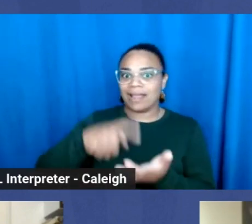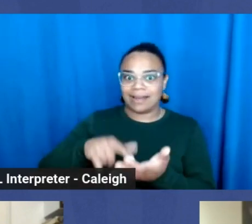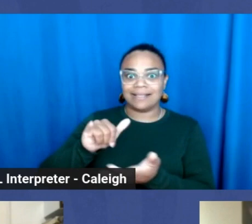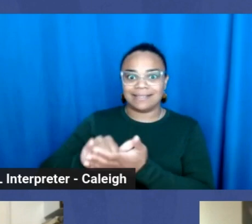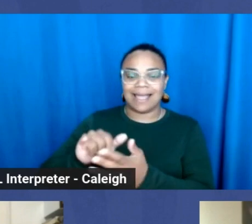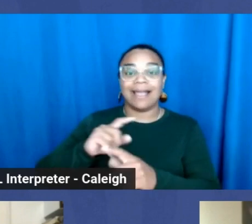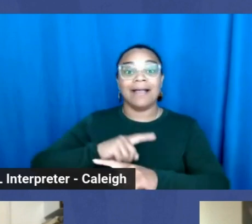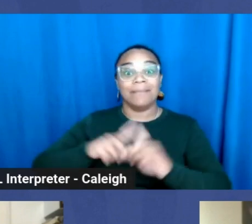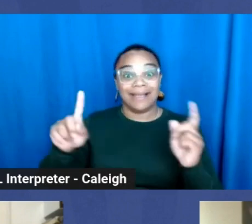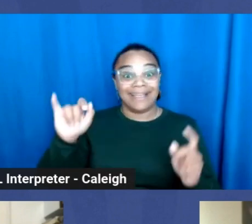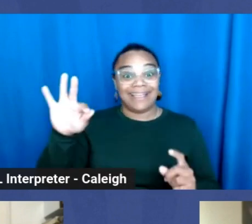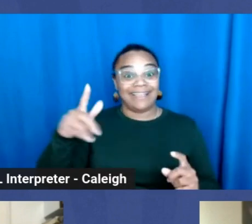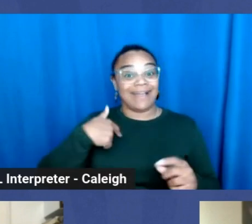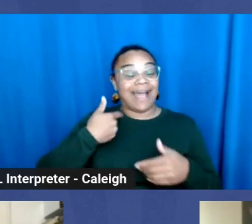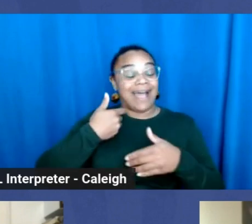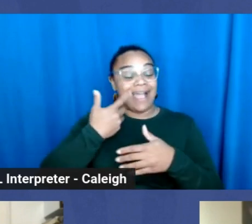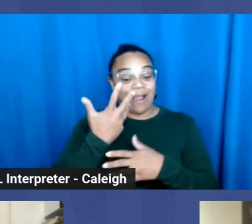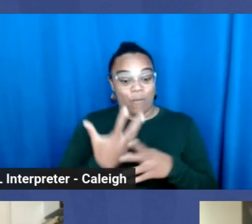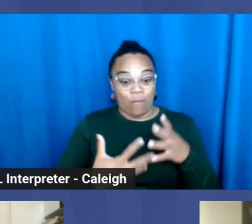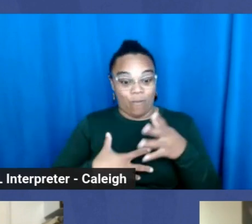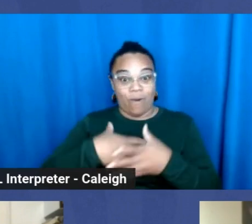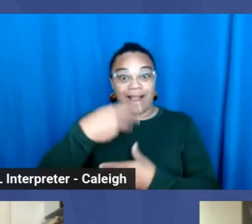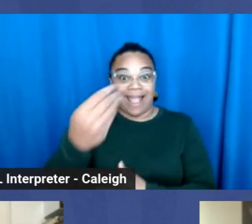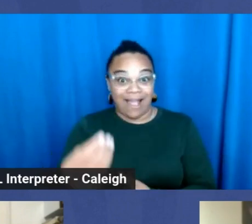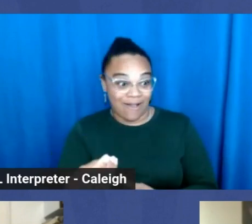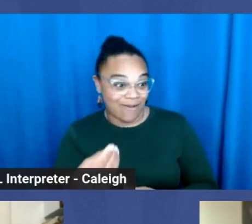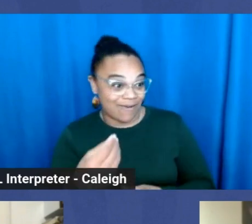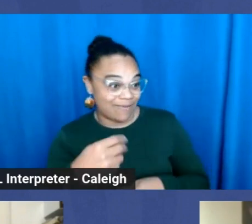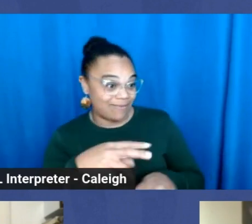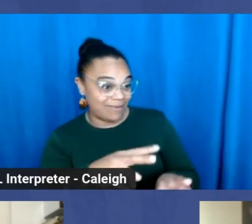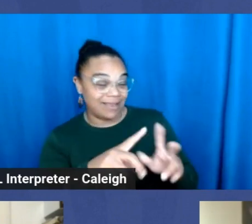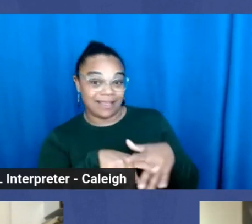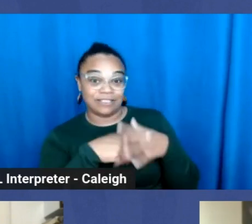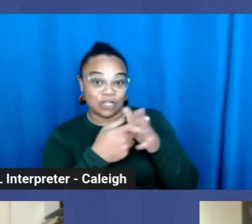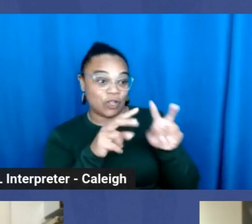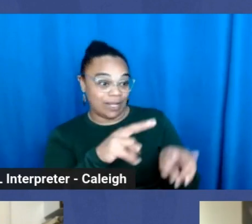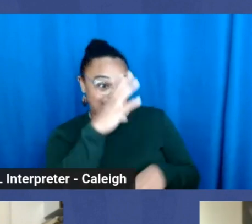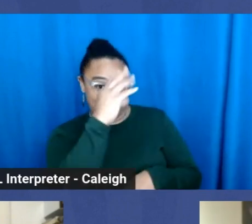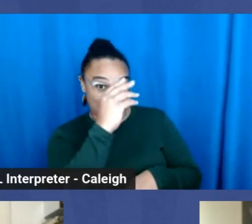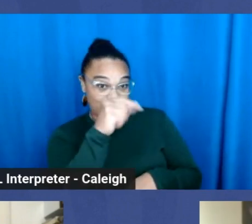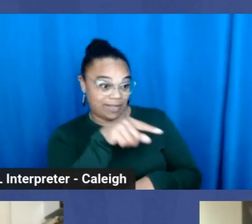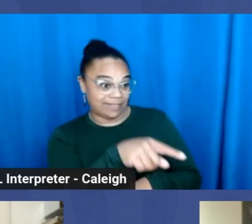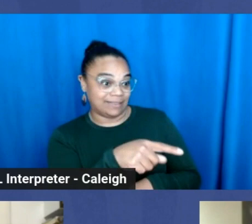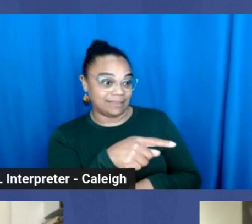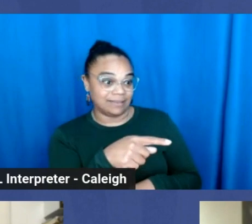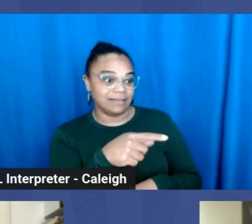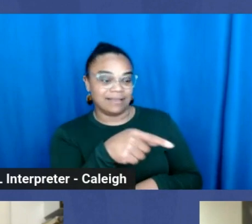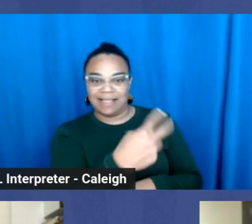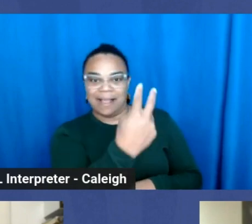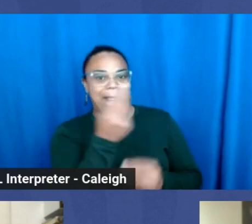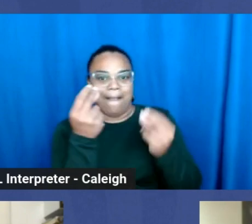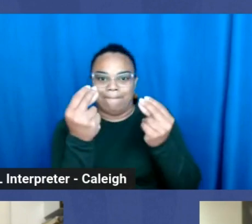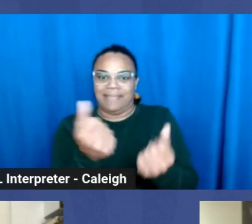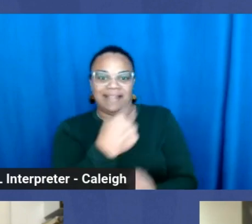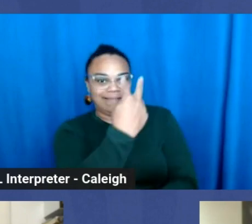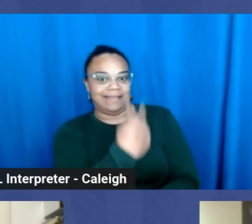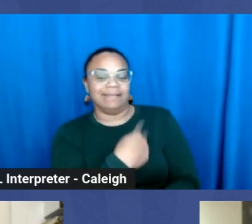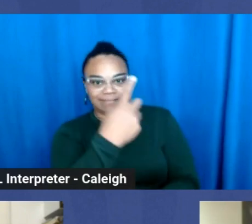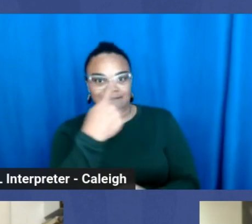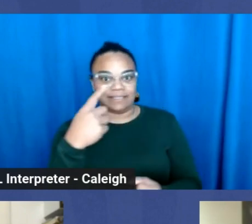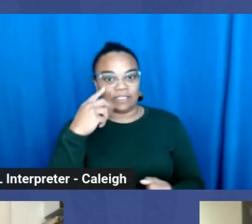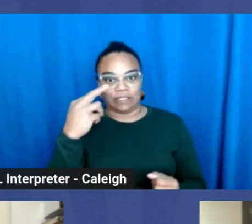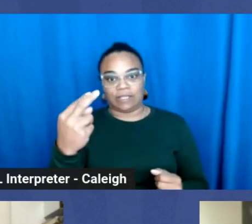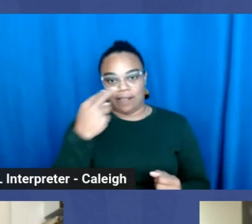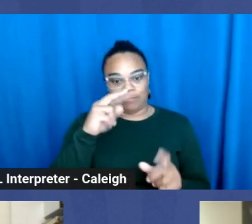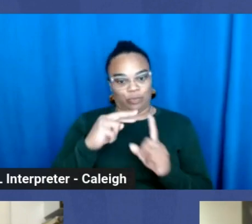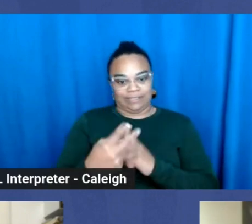I walk outside and I start looking at them boys across the street, my body is completely objectified. I can be